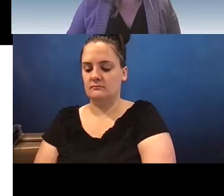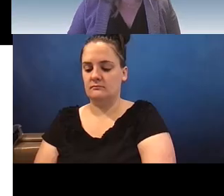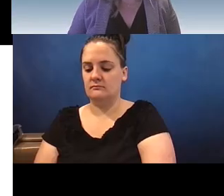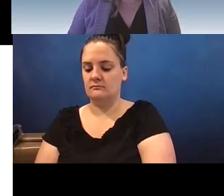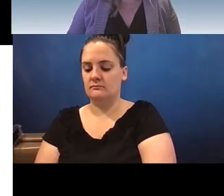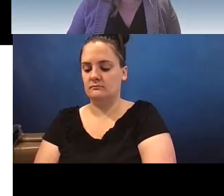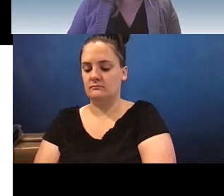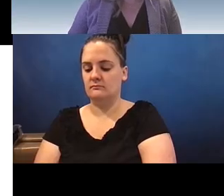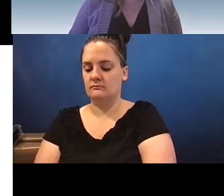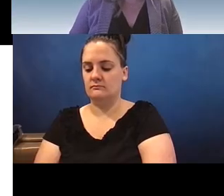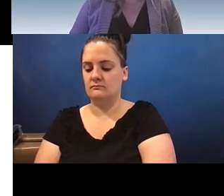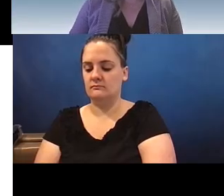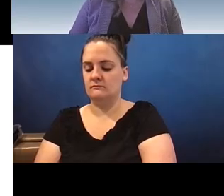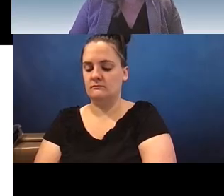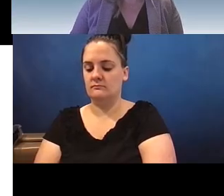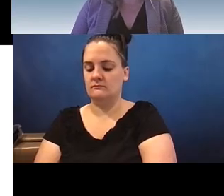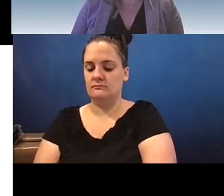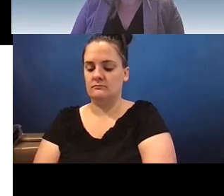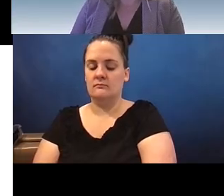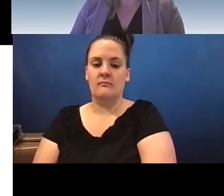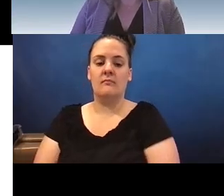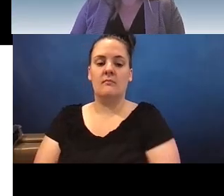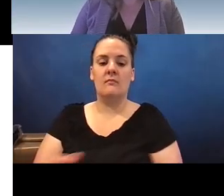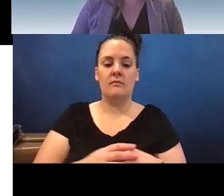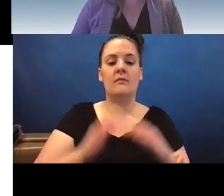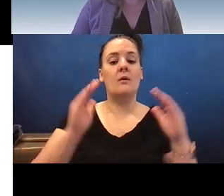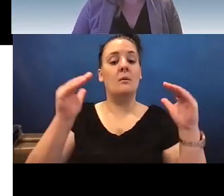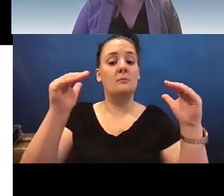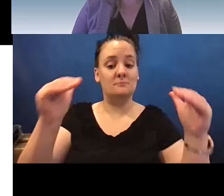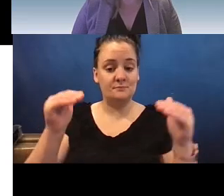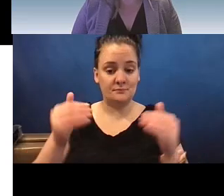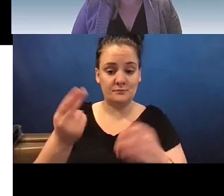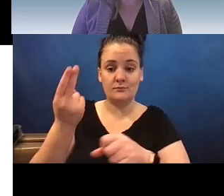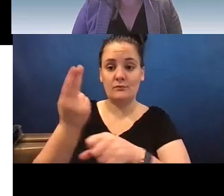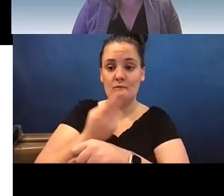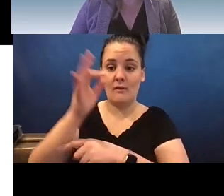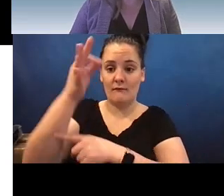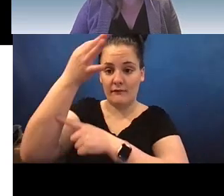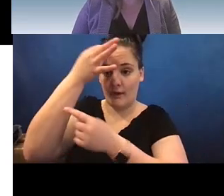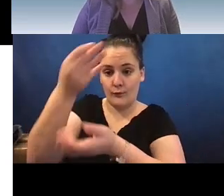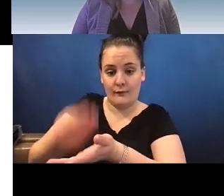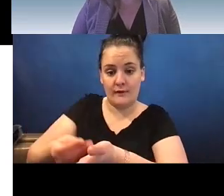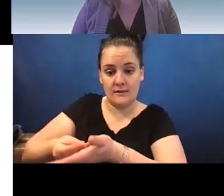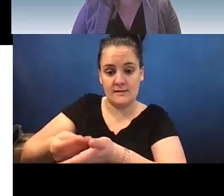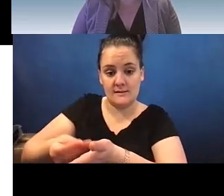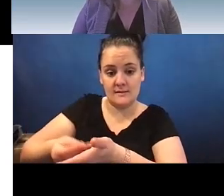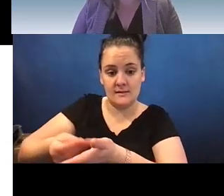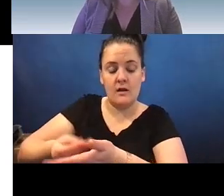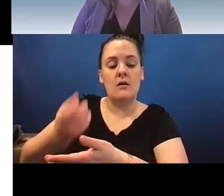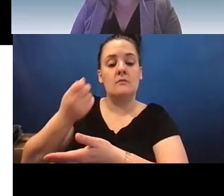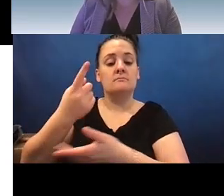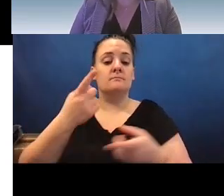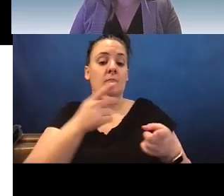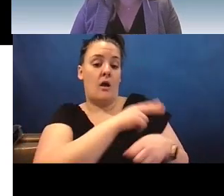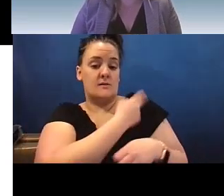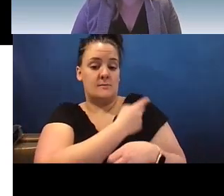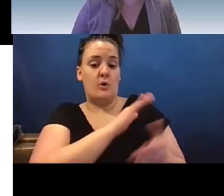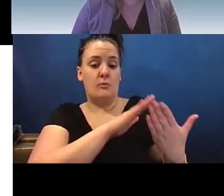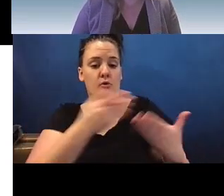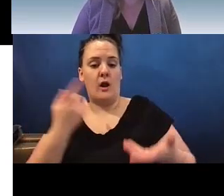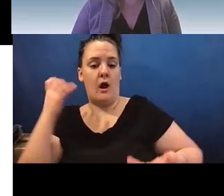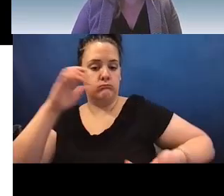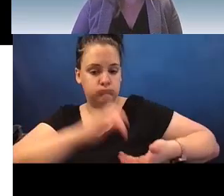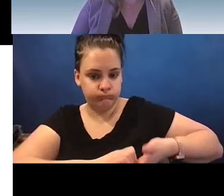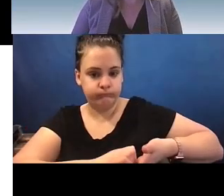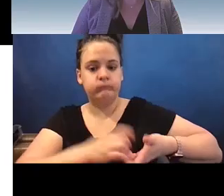federal funds. In collaboration with the hospital community, we identified a way to increase payments to hospitals